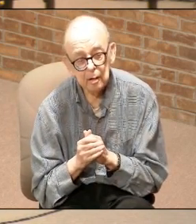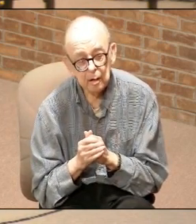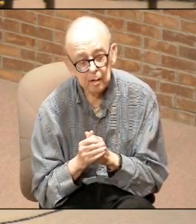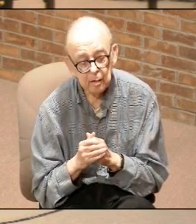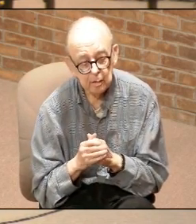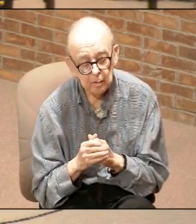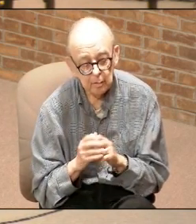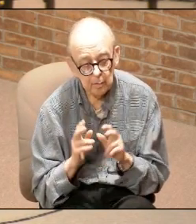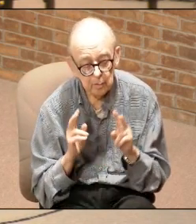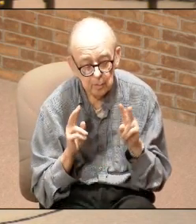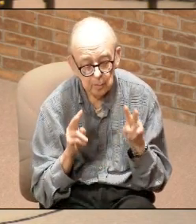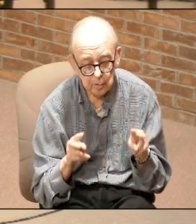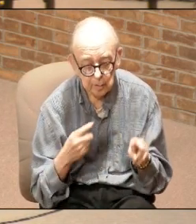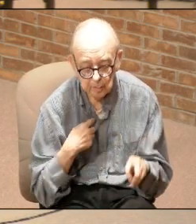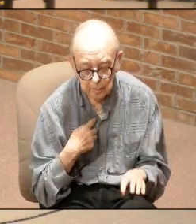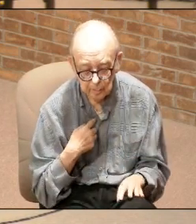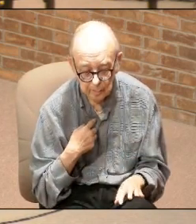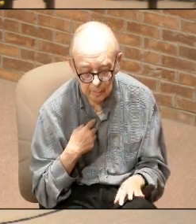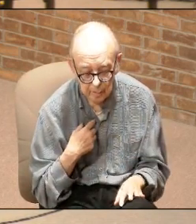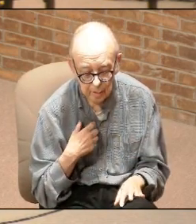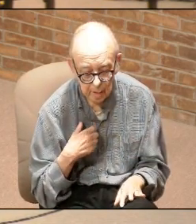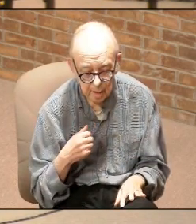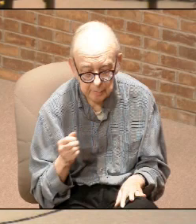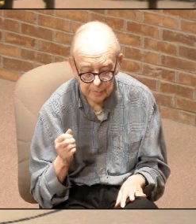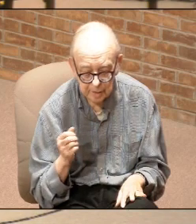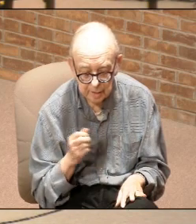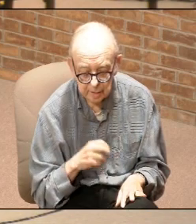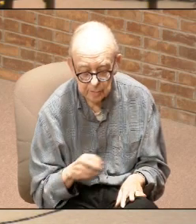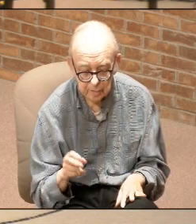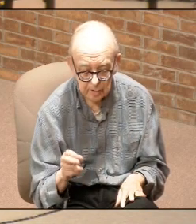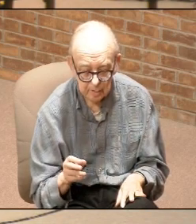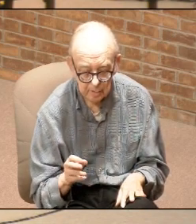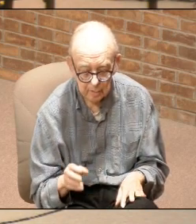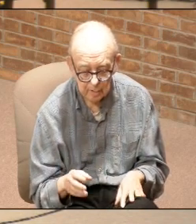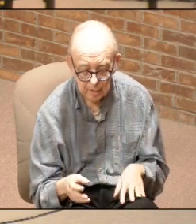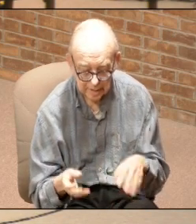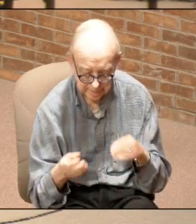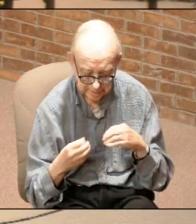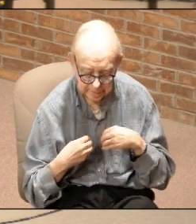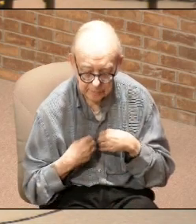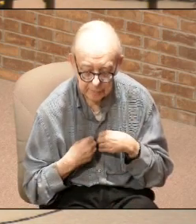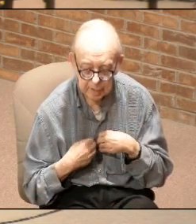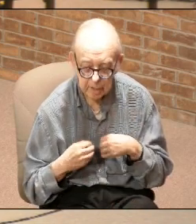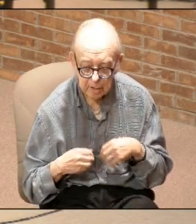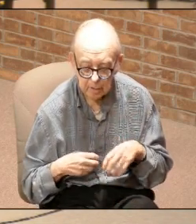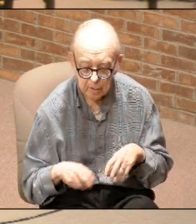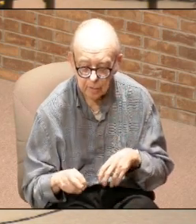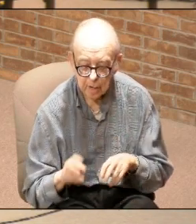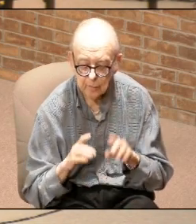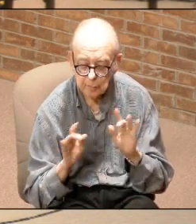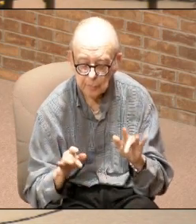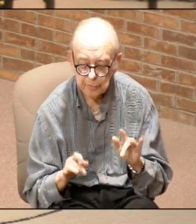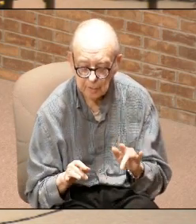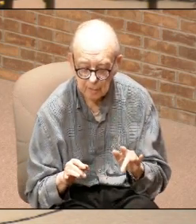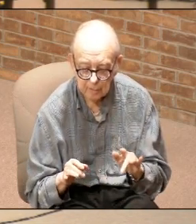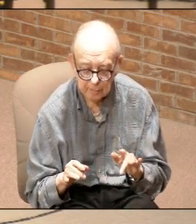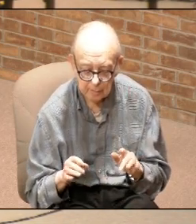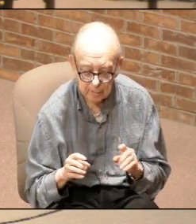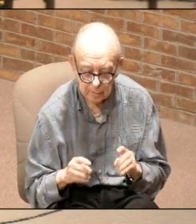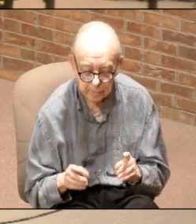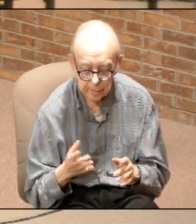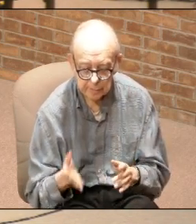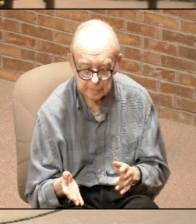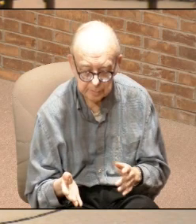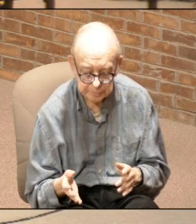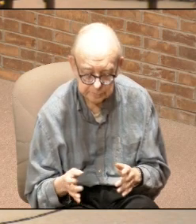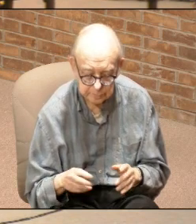watch over me i'm taking a trip can you give me traveling mercy and while you're